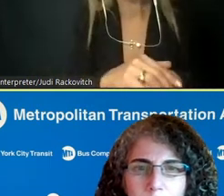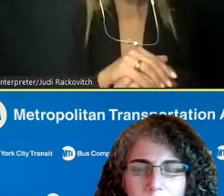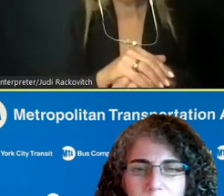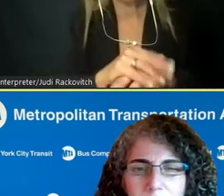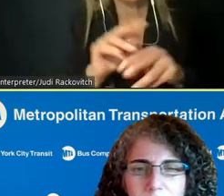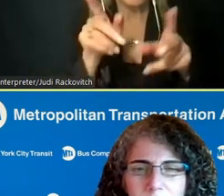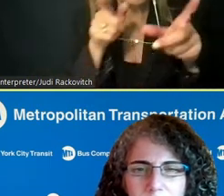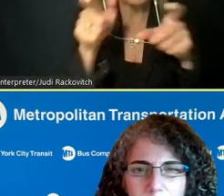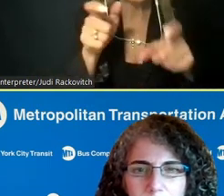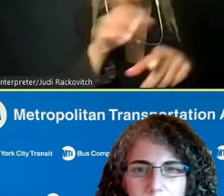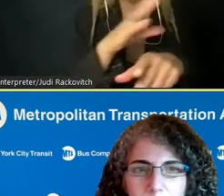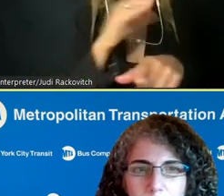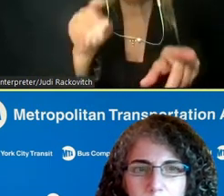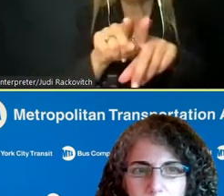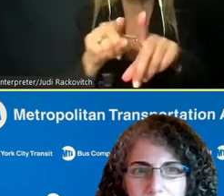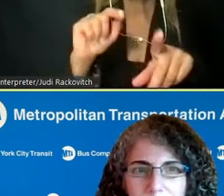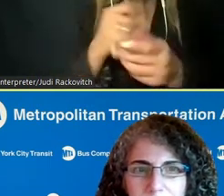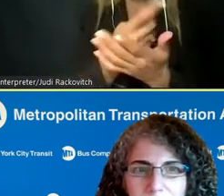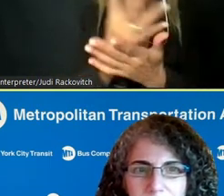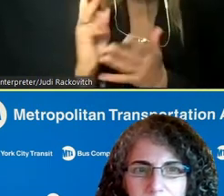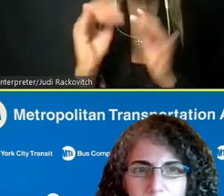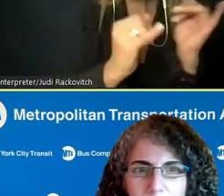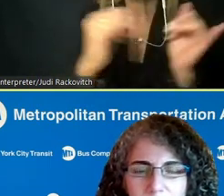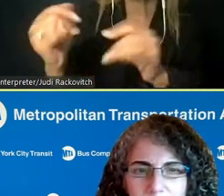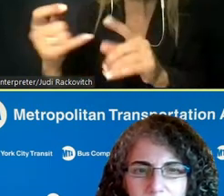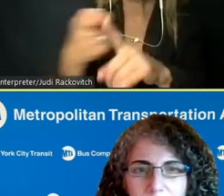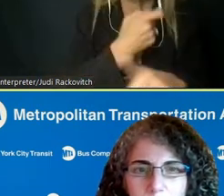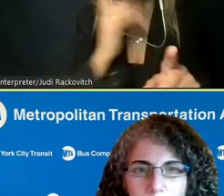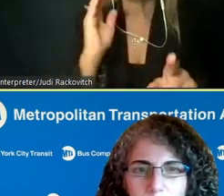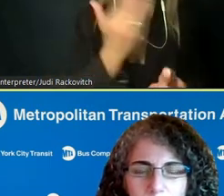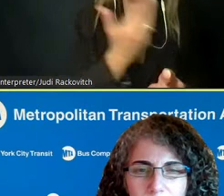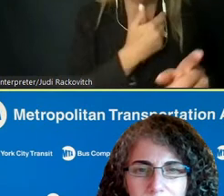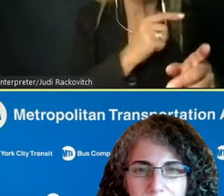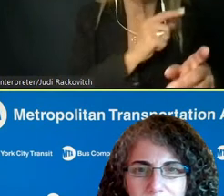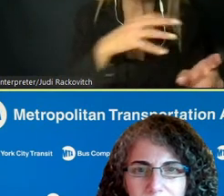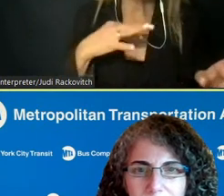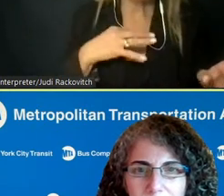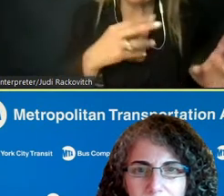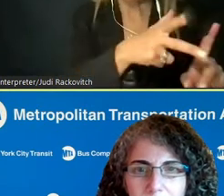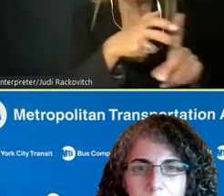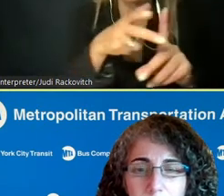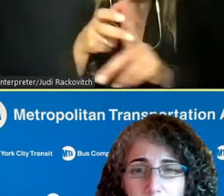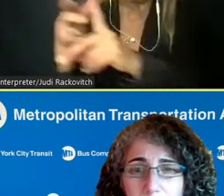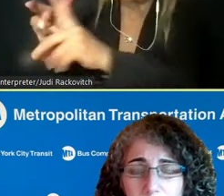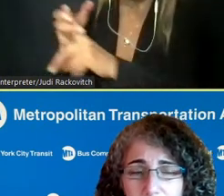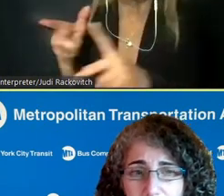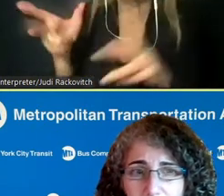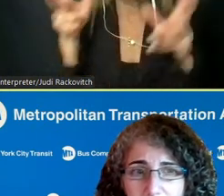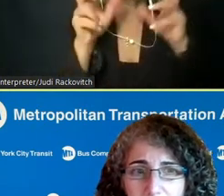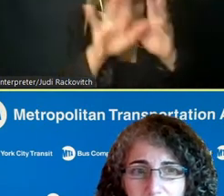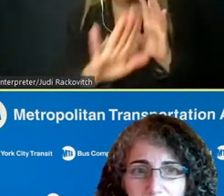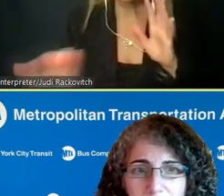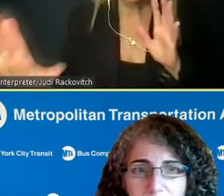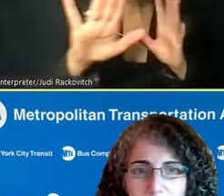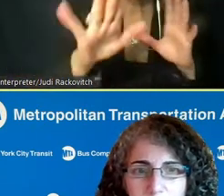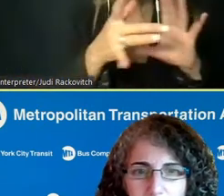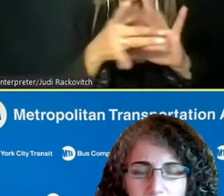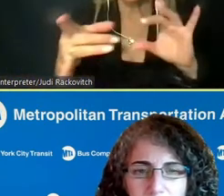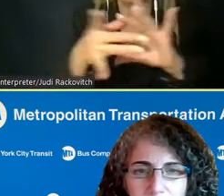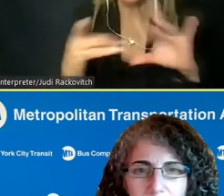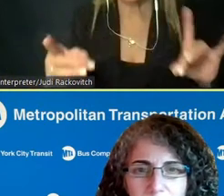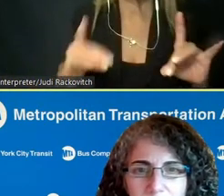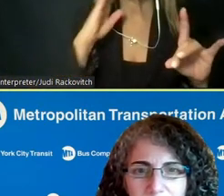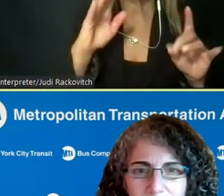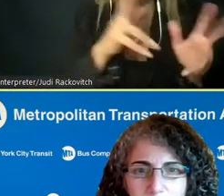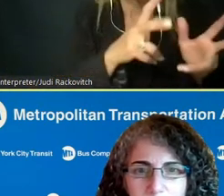We also have several individuals from our respective staffs here with us to listen to what you have to say. Your comments will be indexed and considered as